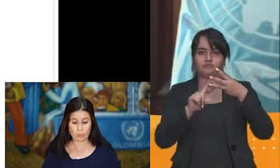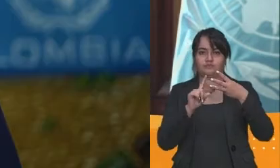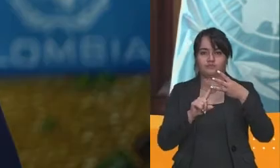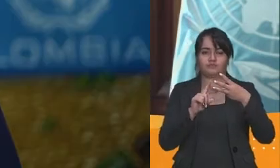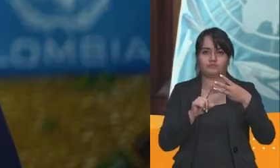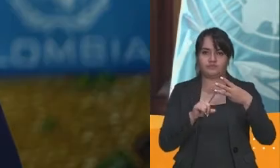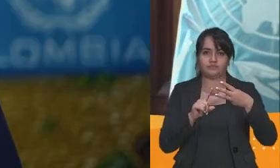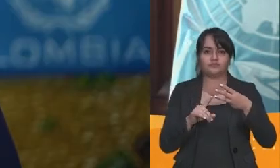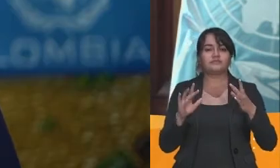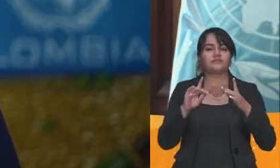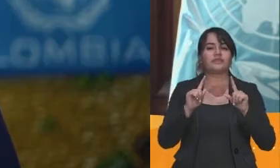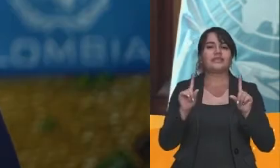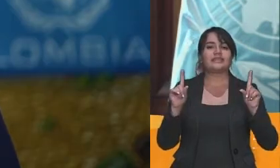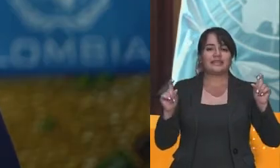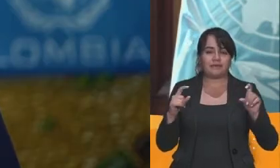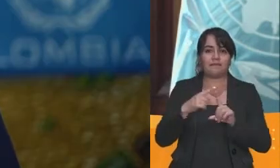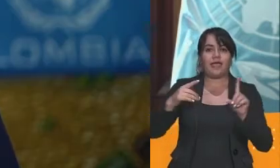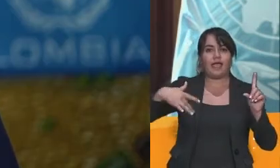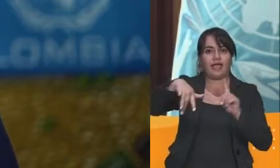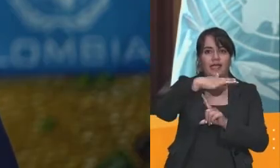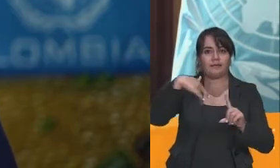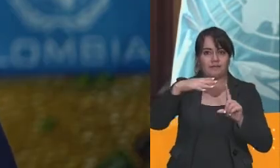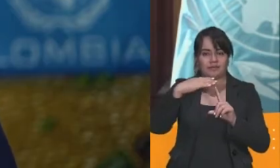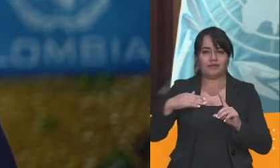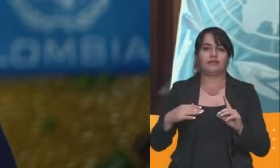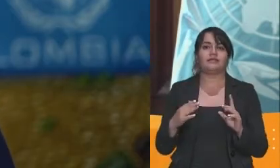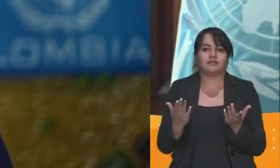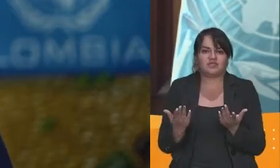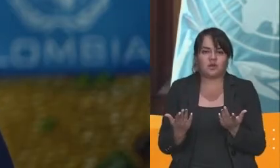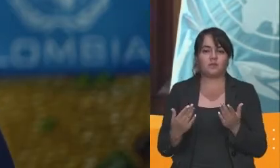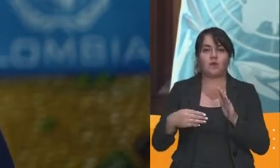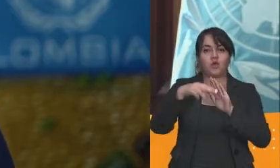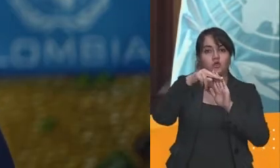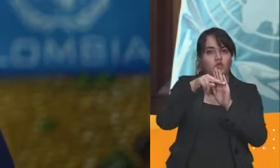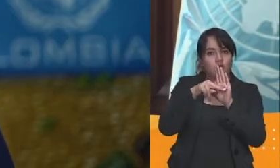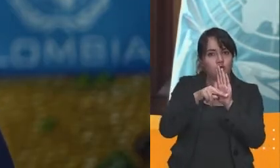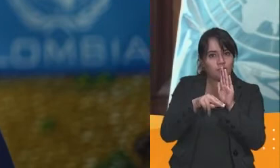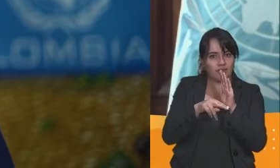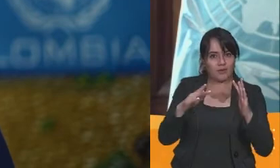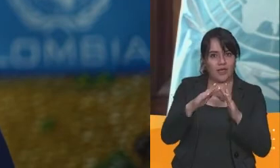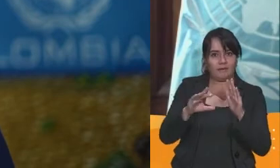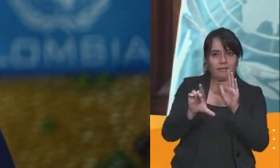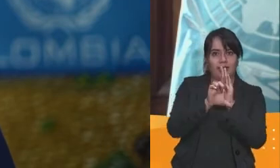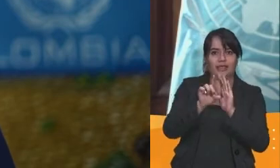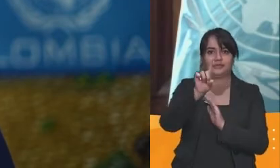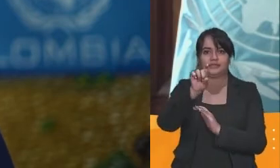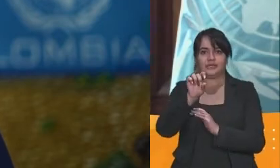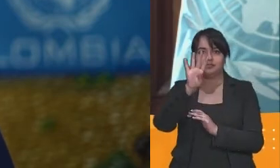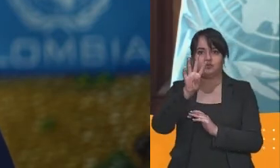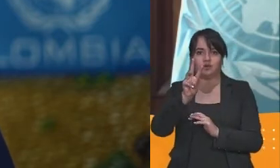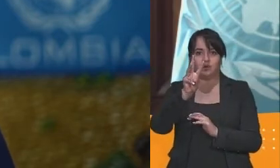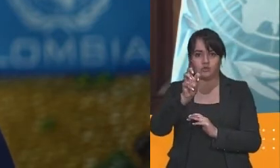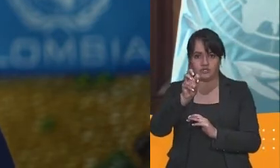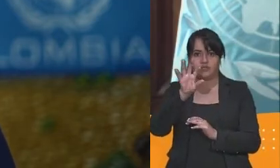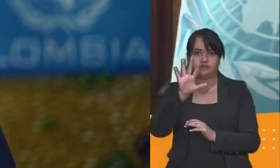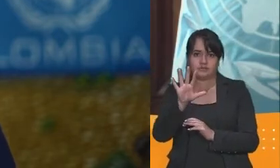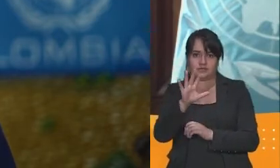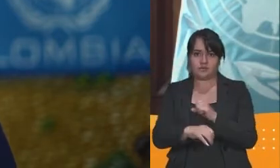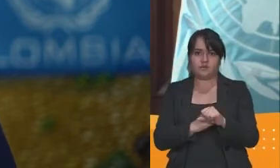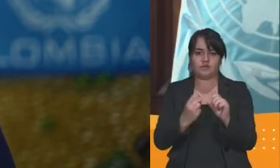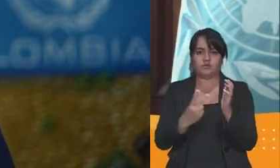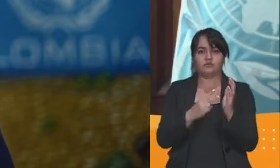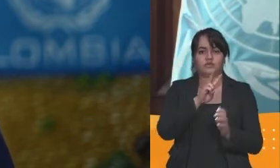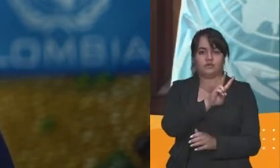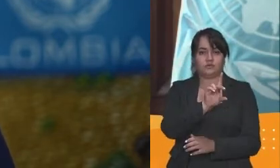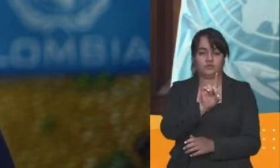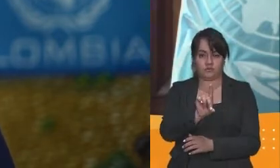is make out of it. So it's fundamented on the regulatory framework that is in the law